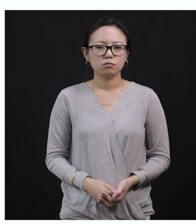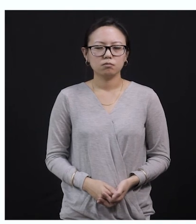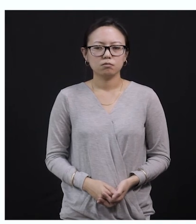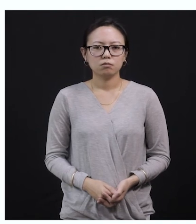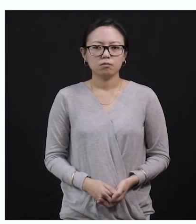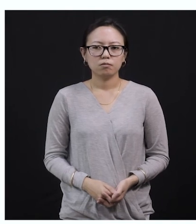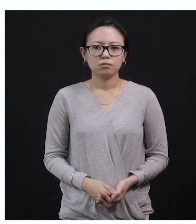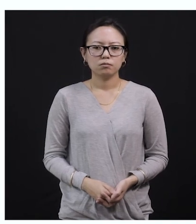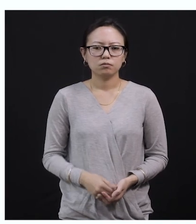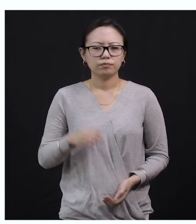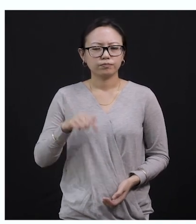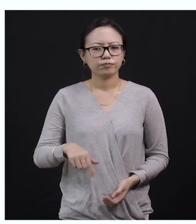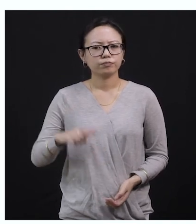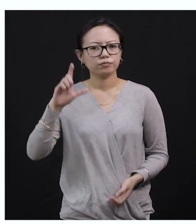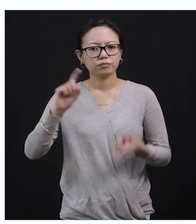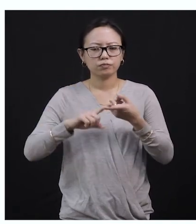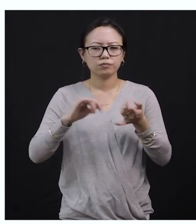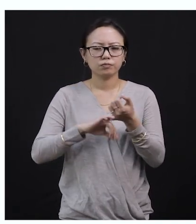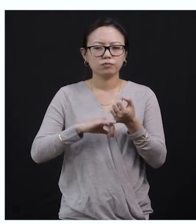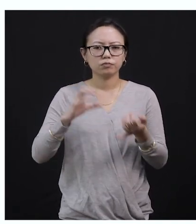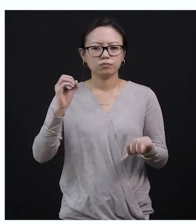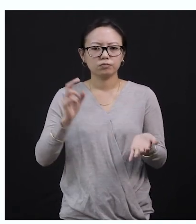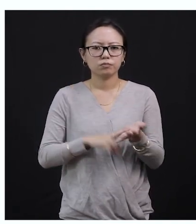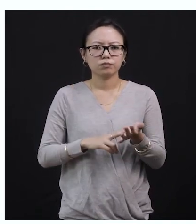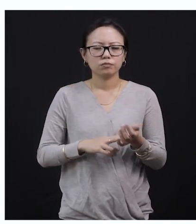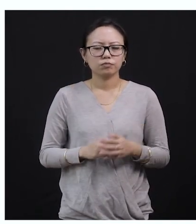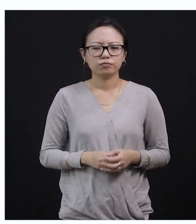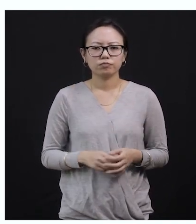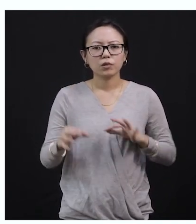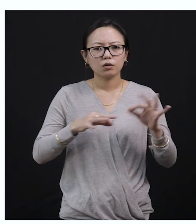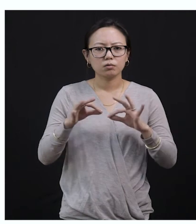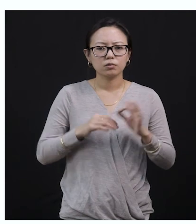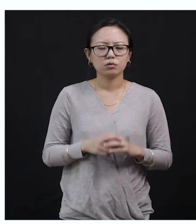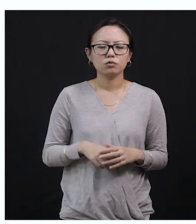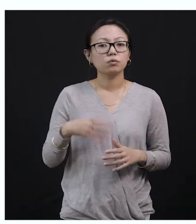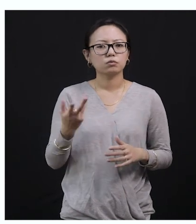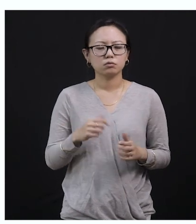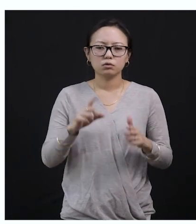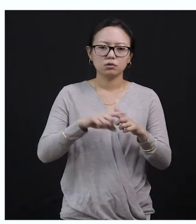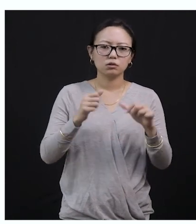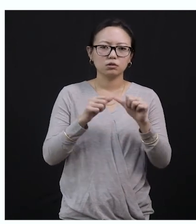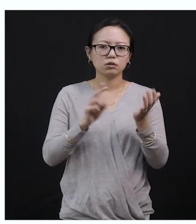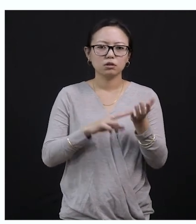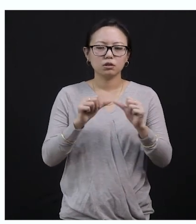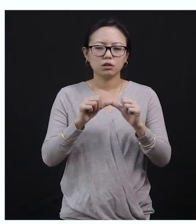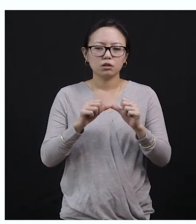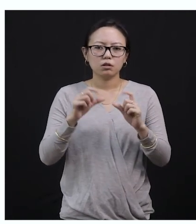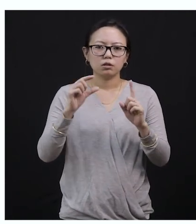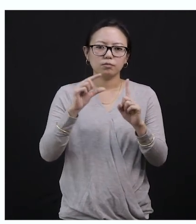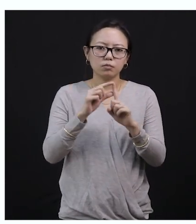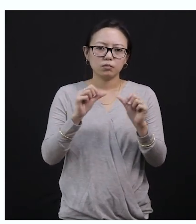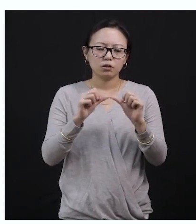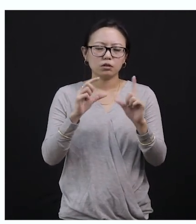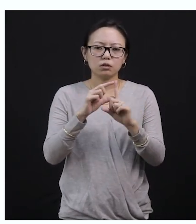So here in this lesson, I have explained to you about Janapadas, which was a small clan. Then the powerful